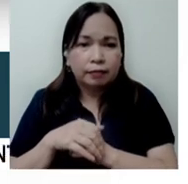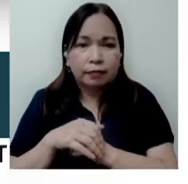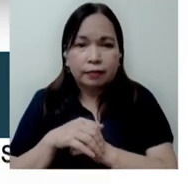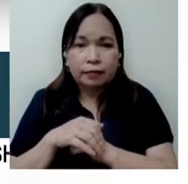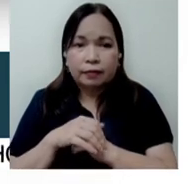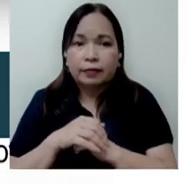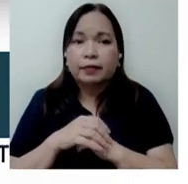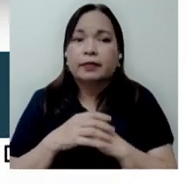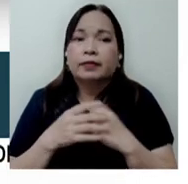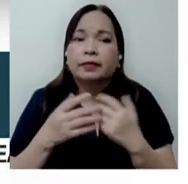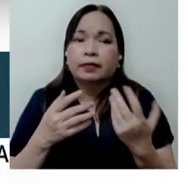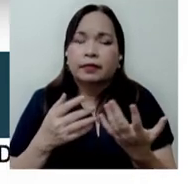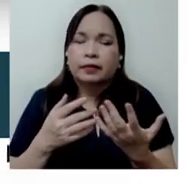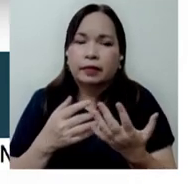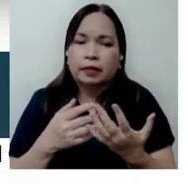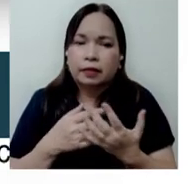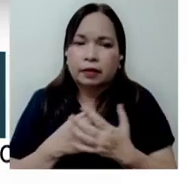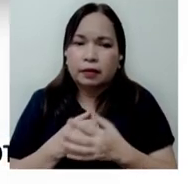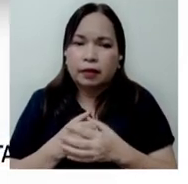streamlined operation in mind.